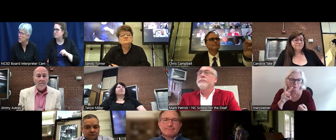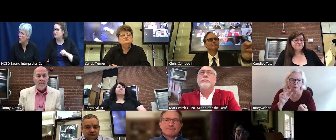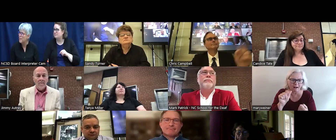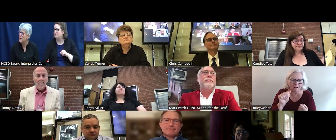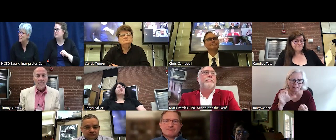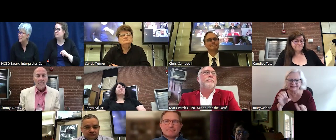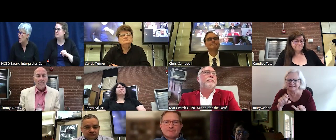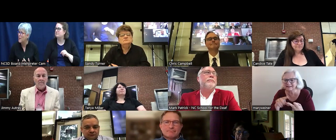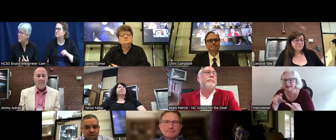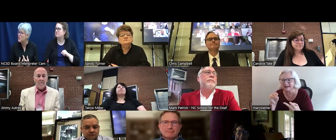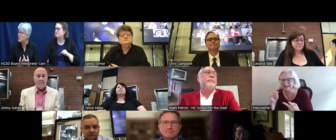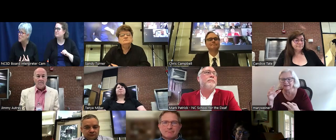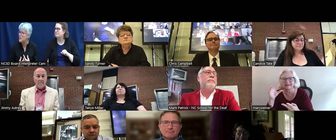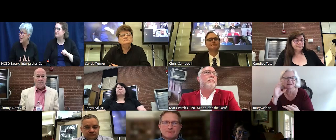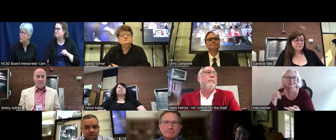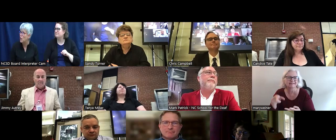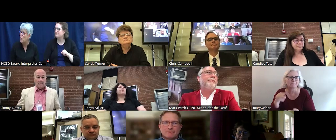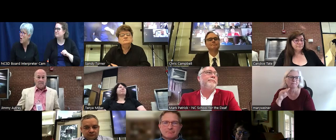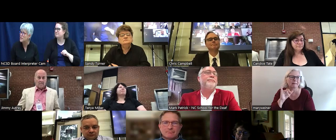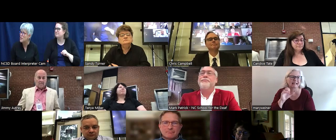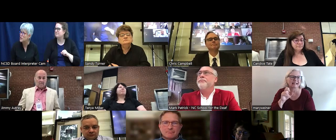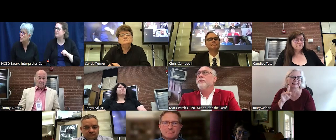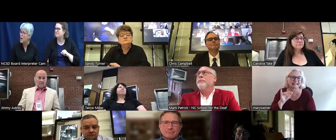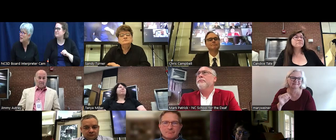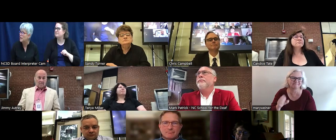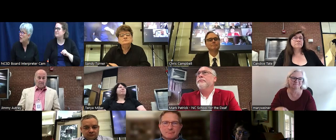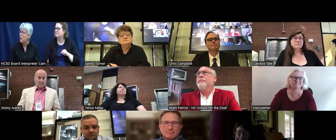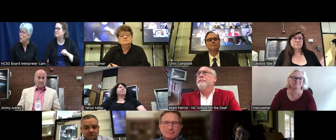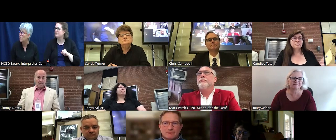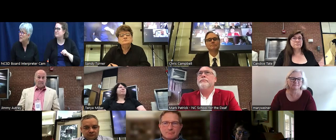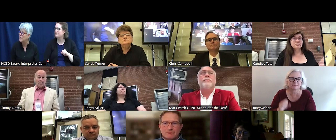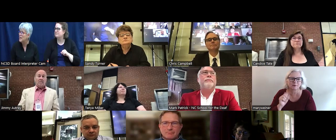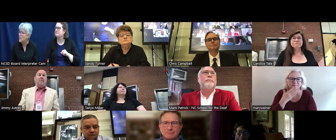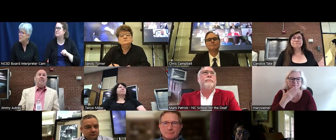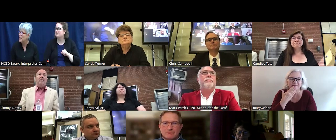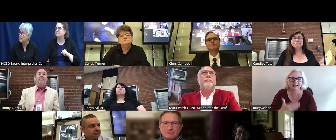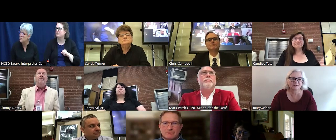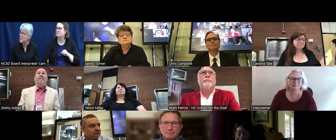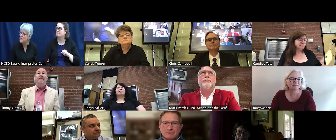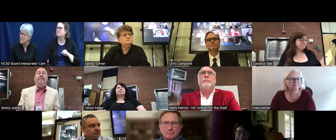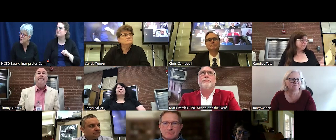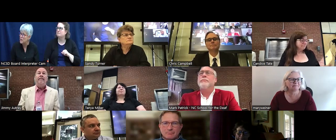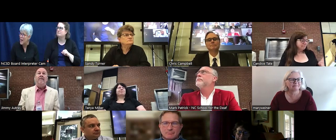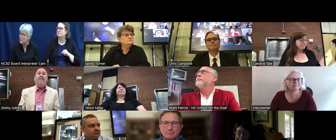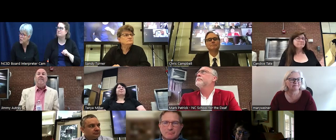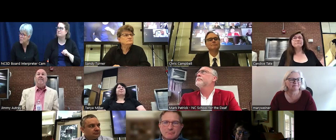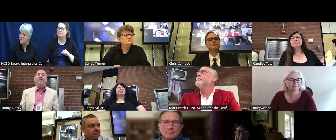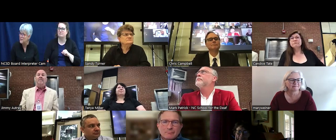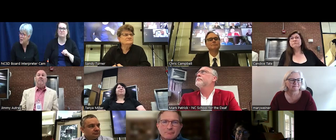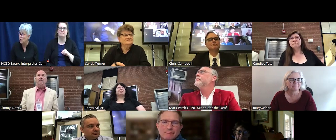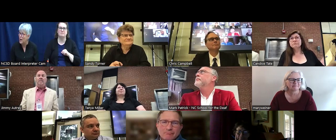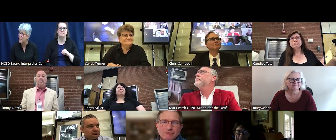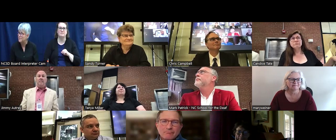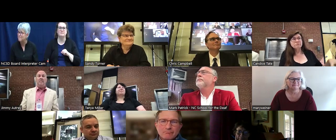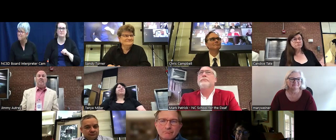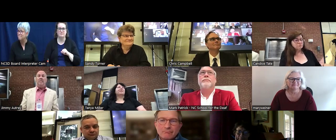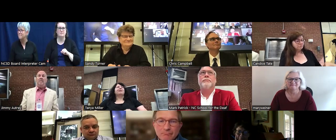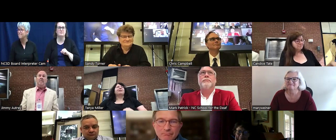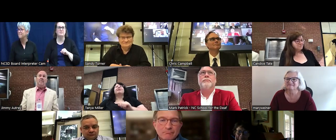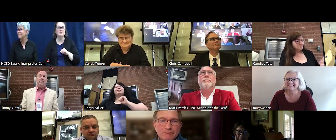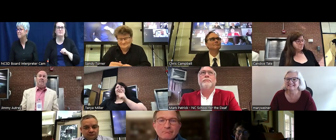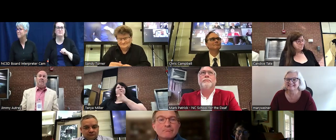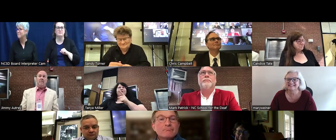send a copy of the memo? Maybe it's just me. I don't know if Wallace also got it or Nikki, but if it could be sent after the meeting, that'd be great.